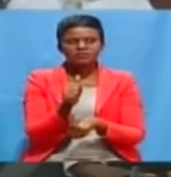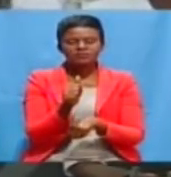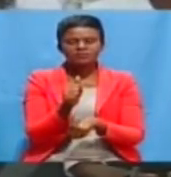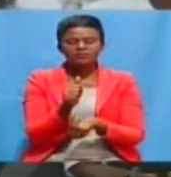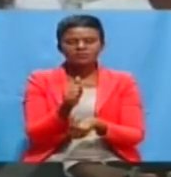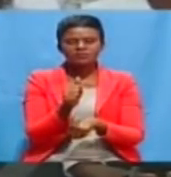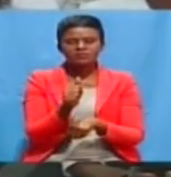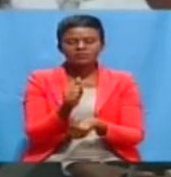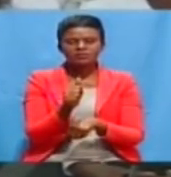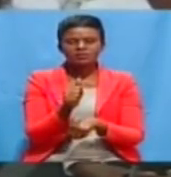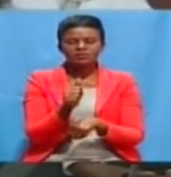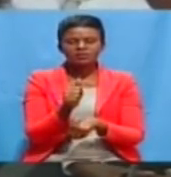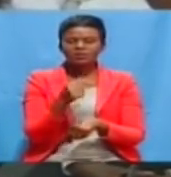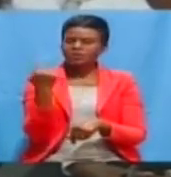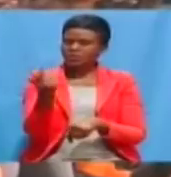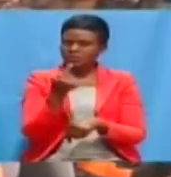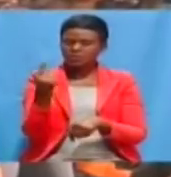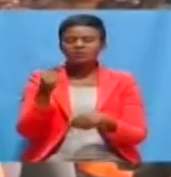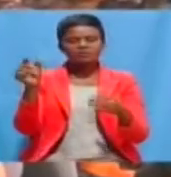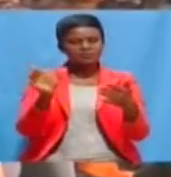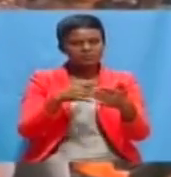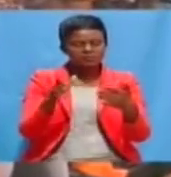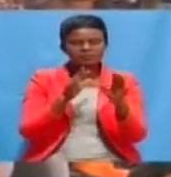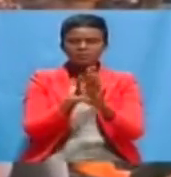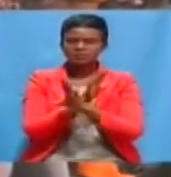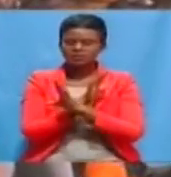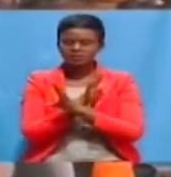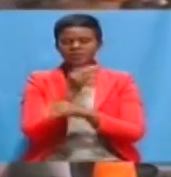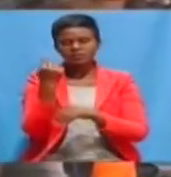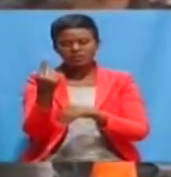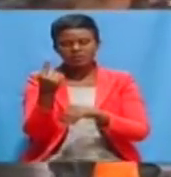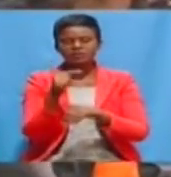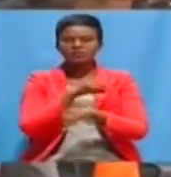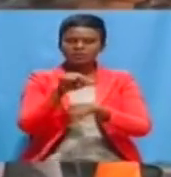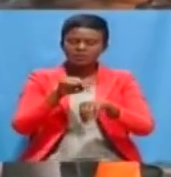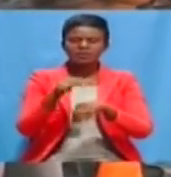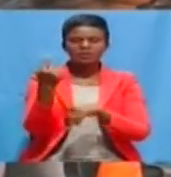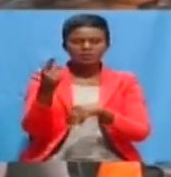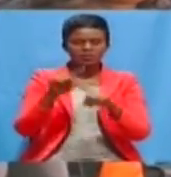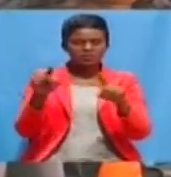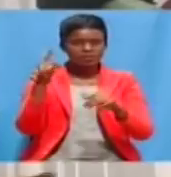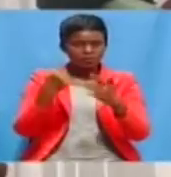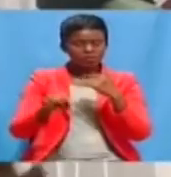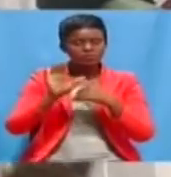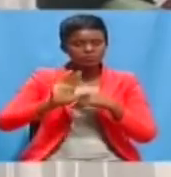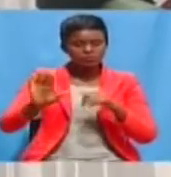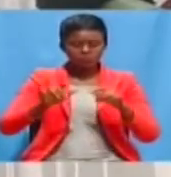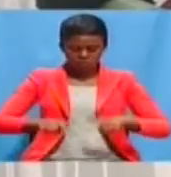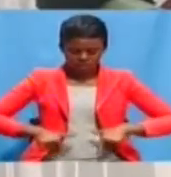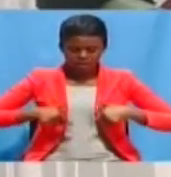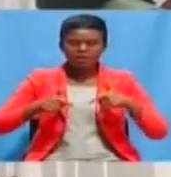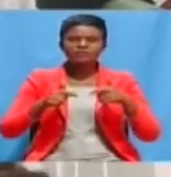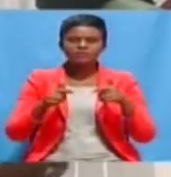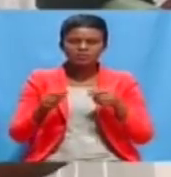say this slogan, "One Zambia, one nation," but it was his